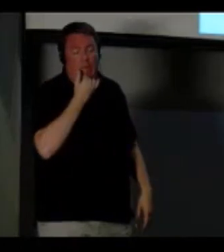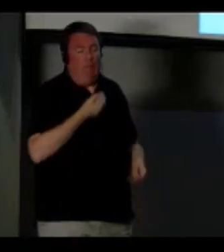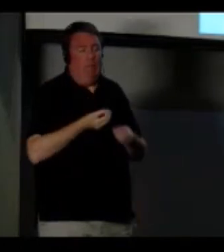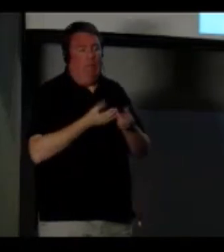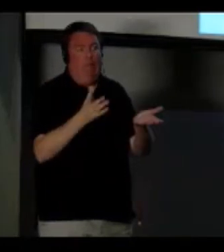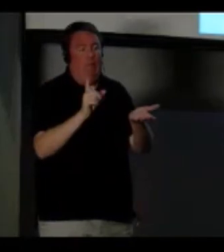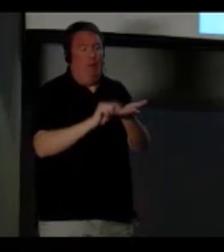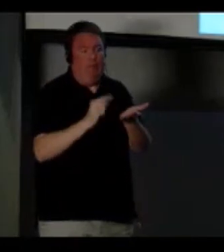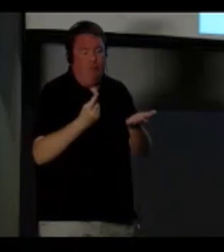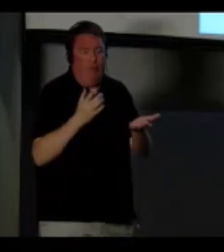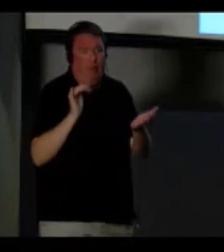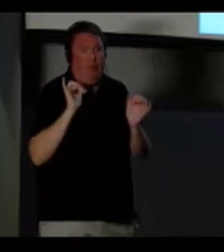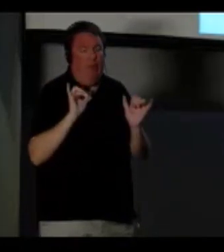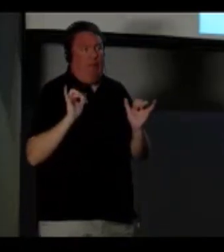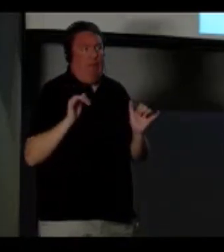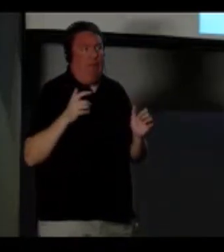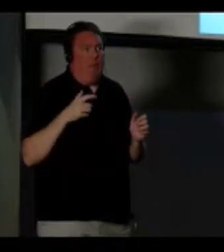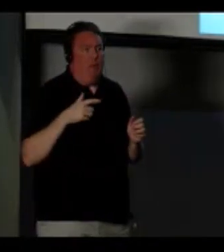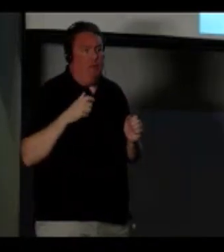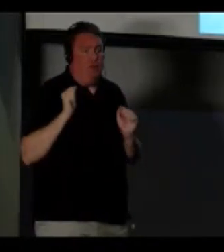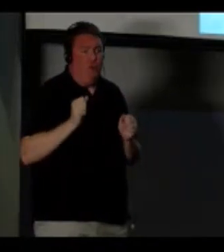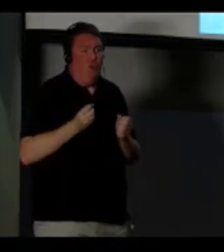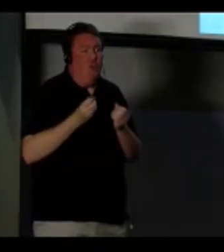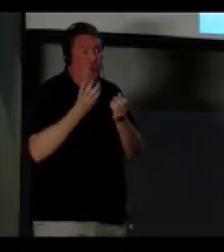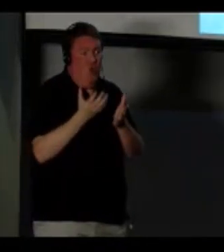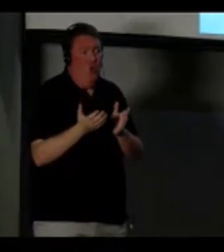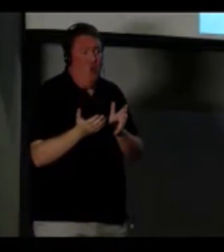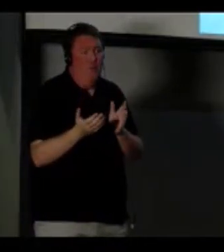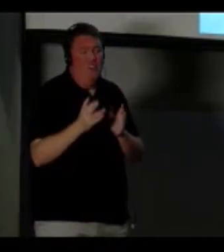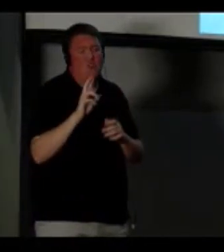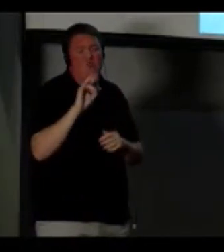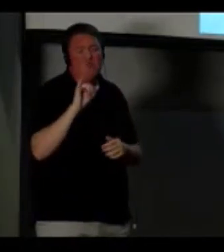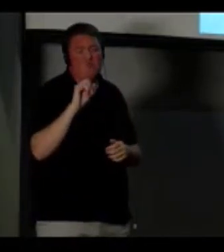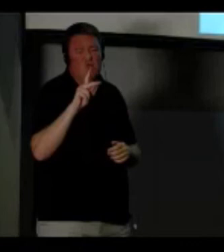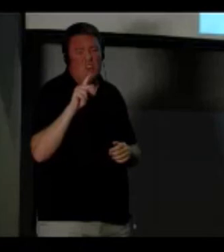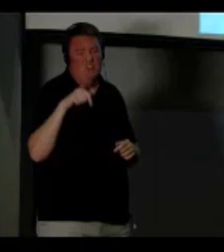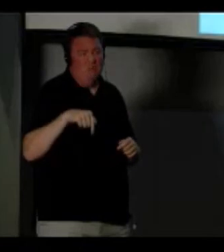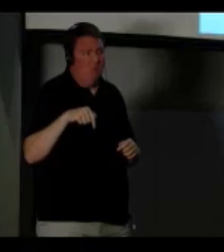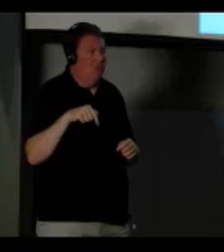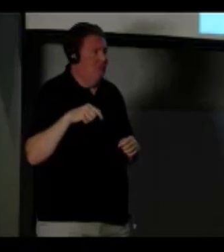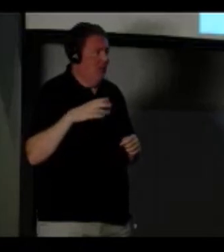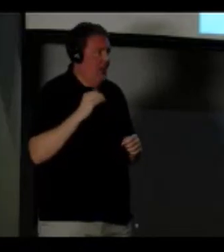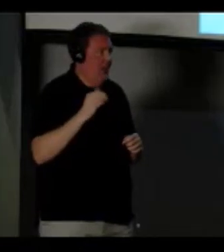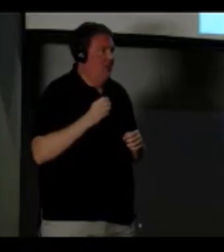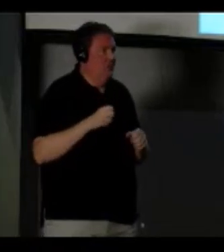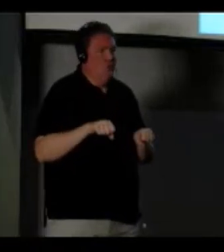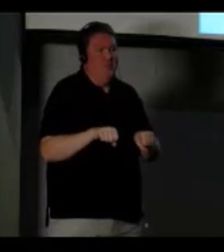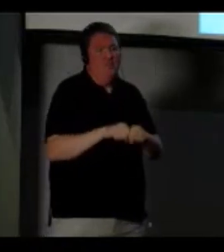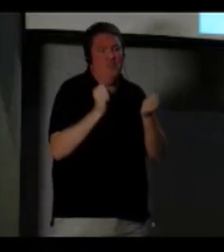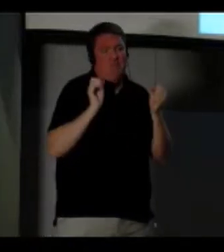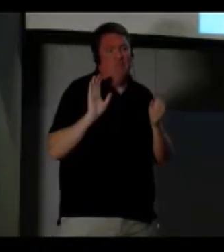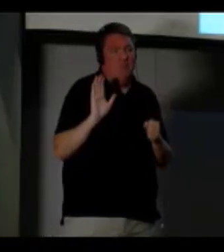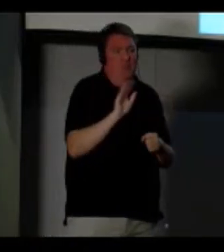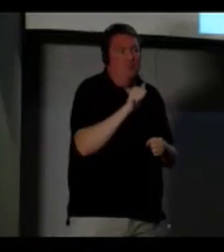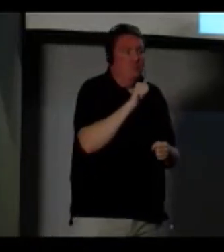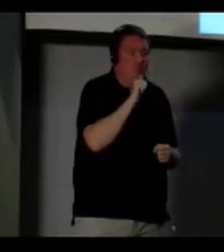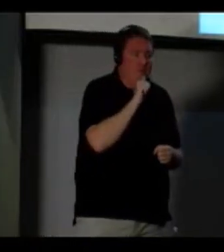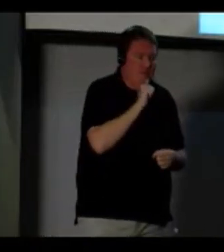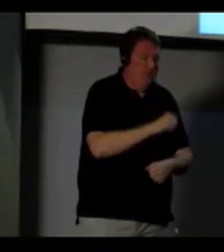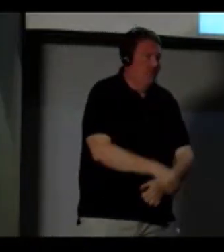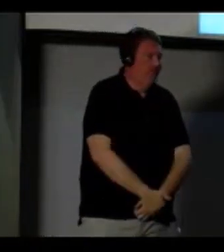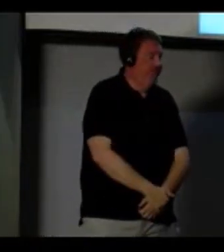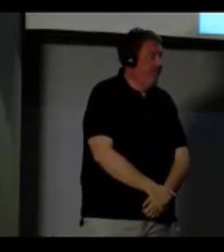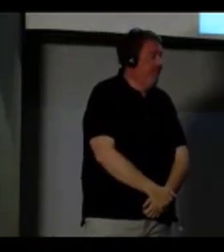something that has the potential to bring some risk to the institution in terms of infringing someone's privacy.